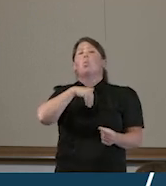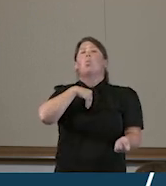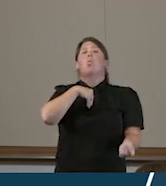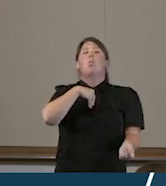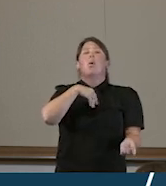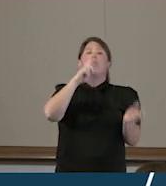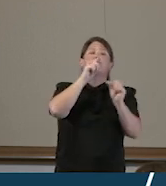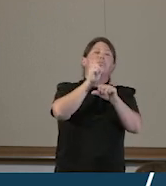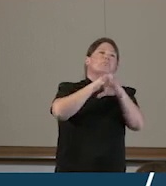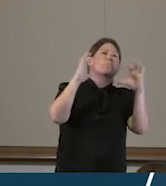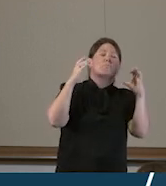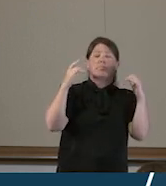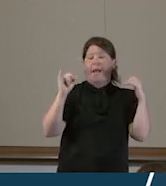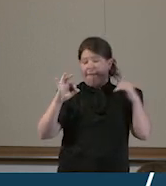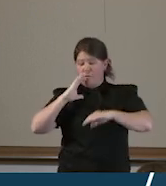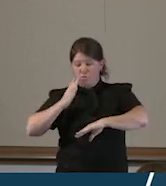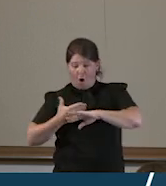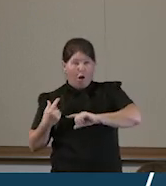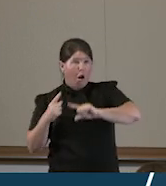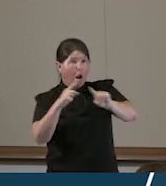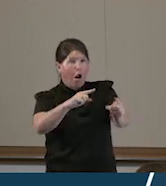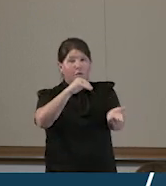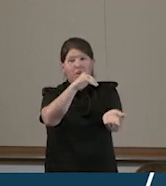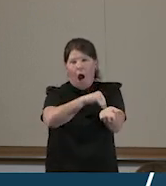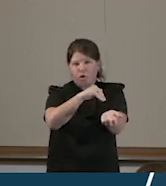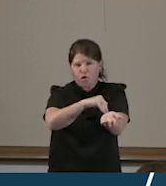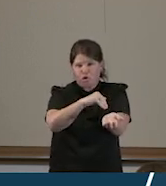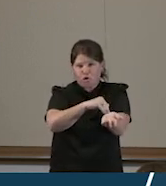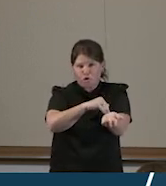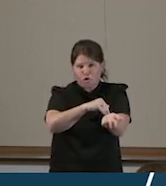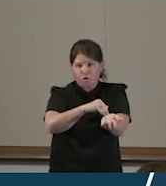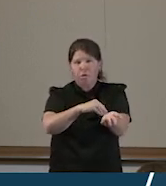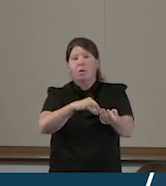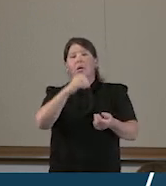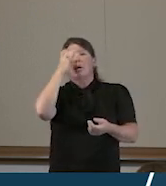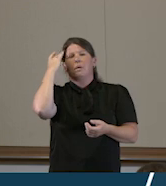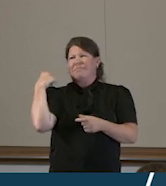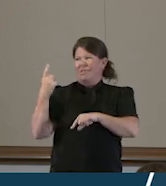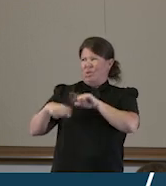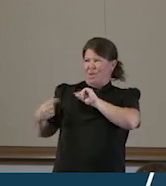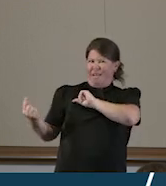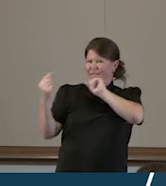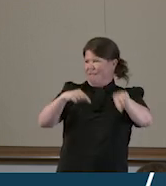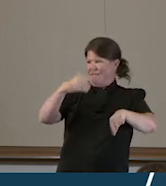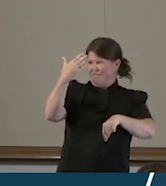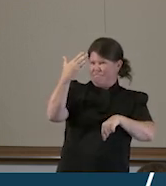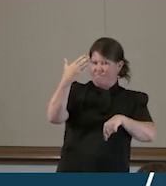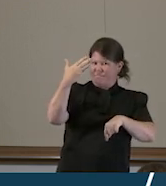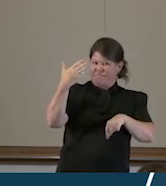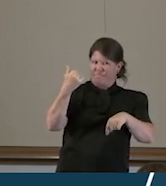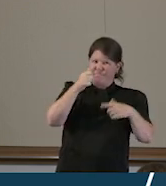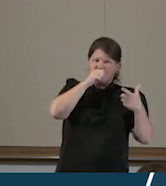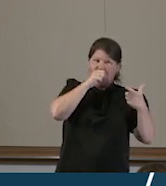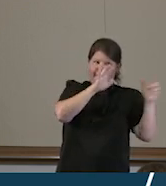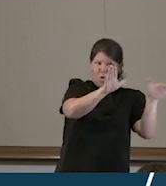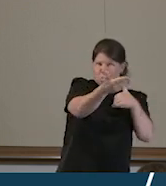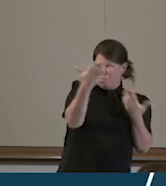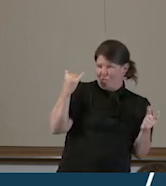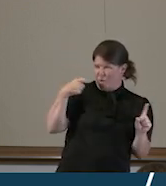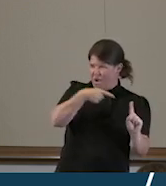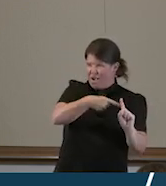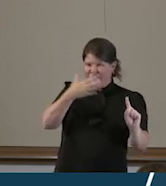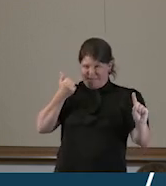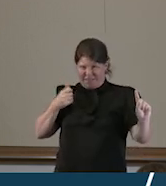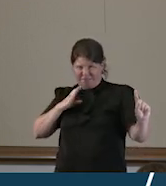maybe they're saying, oh, you can't come back into the, exam room with her because she's 33 years old, she's over 18, and you can't talk to the